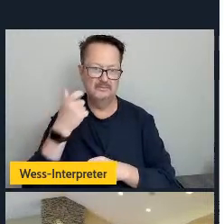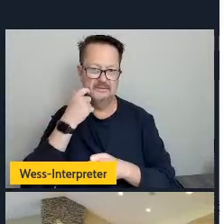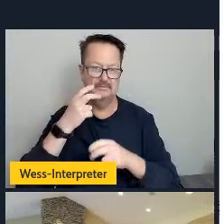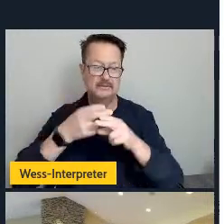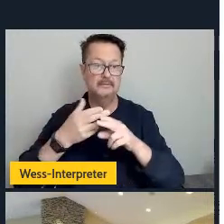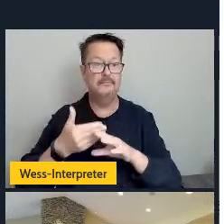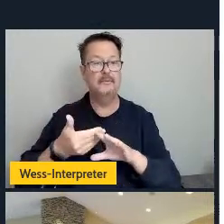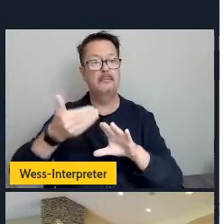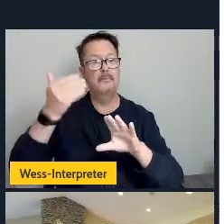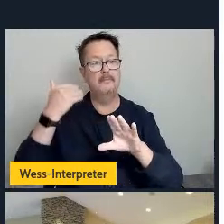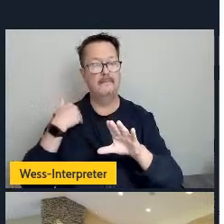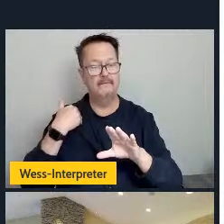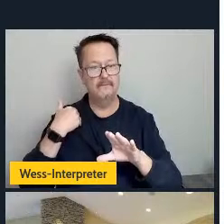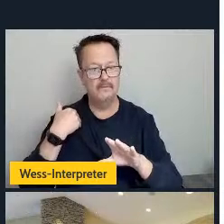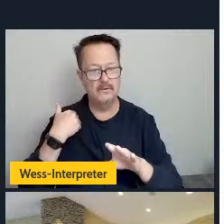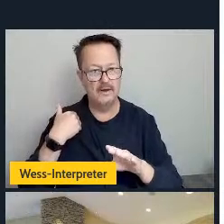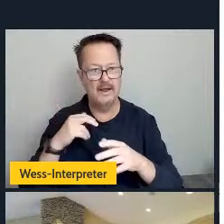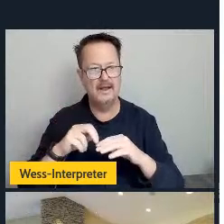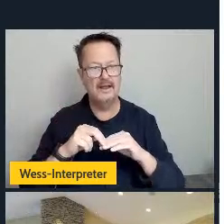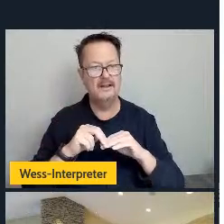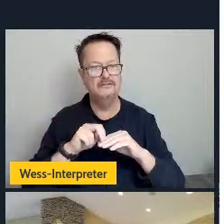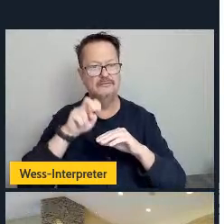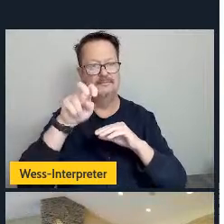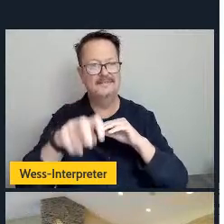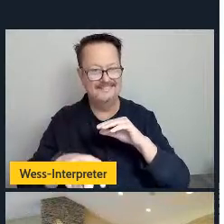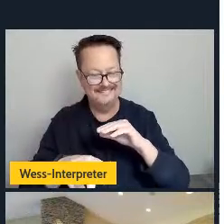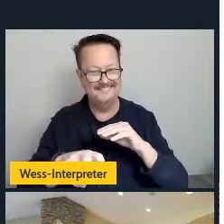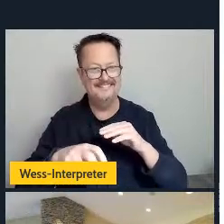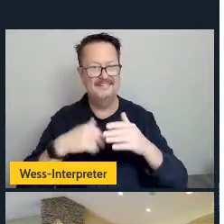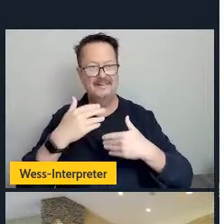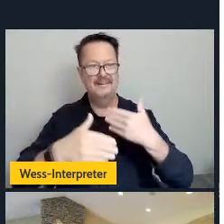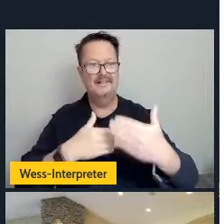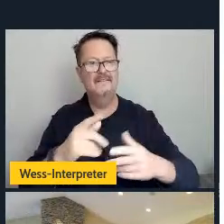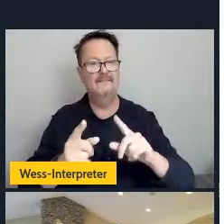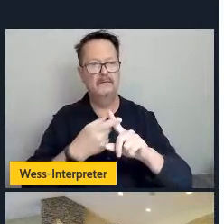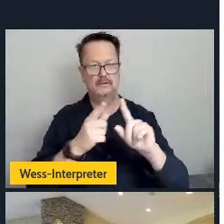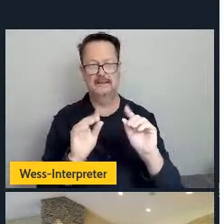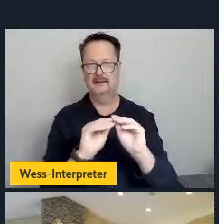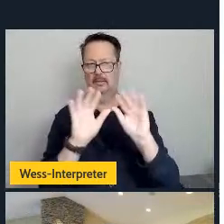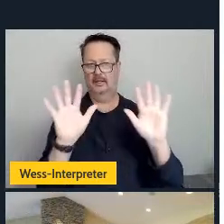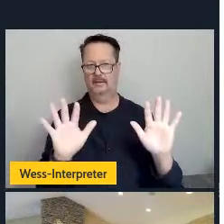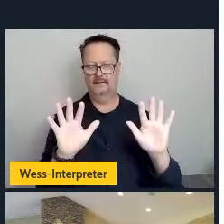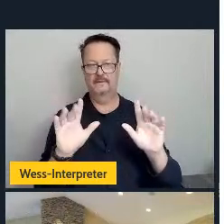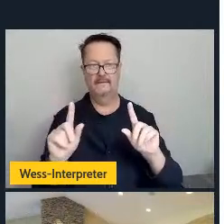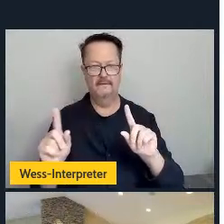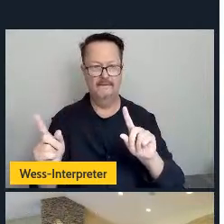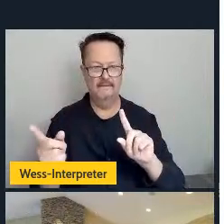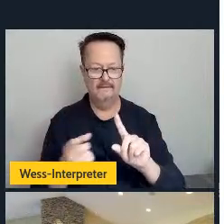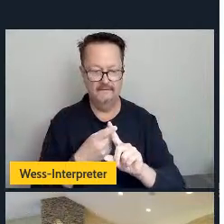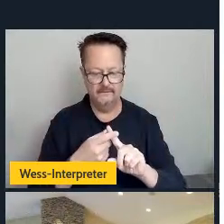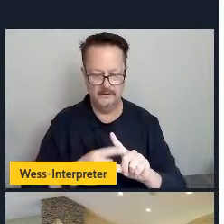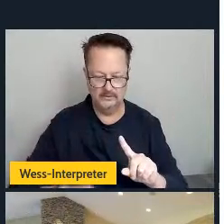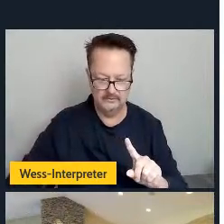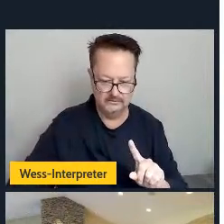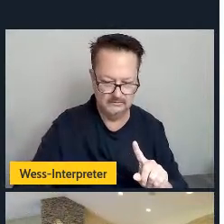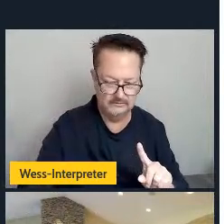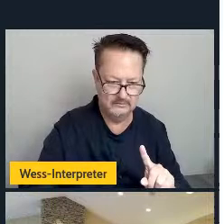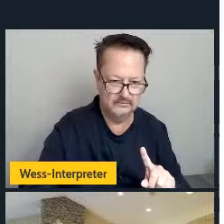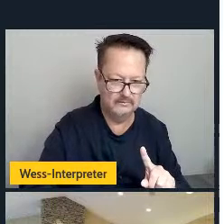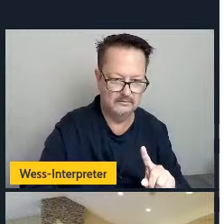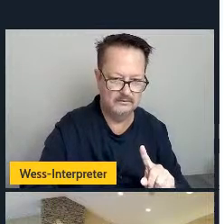before diving into that, I want to make a few clarifications. So first of all, what does large really